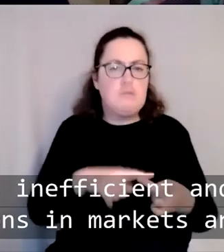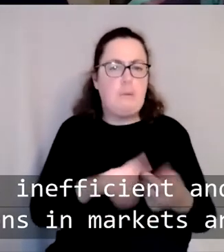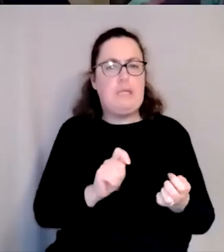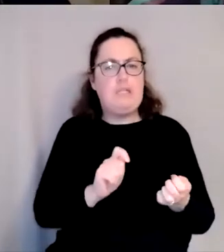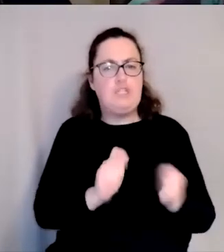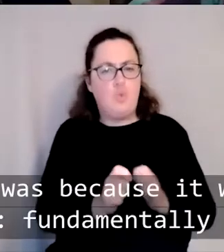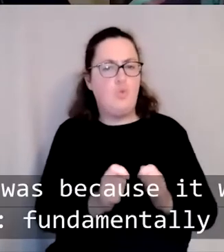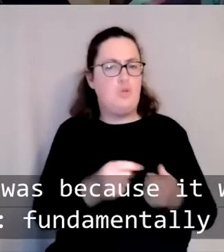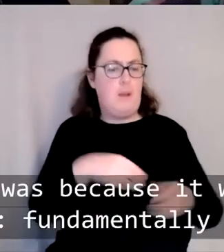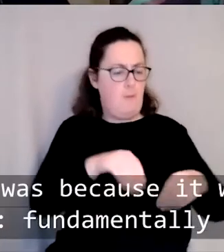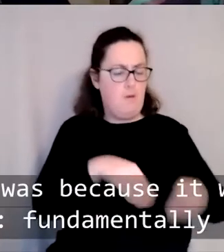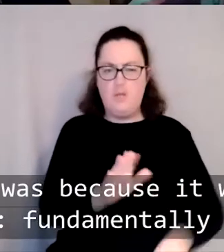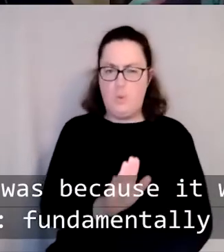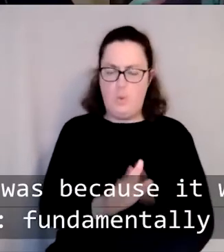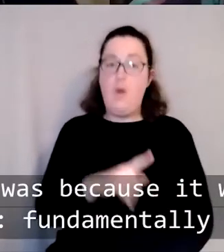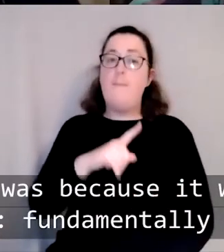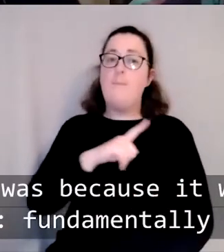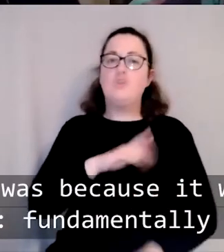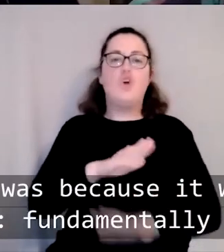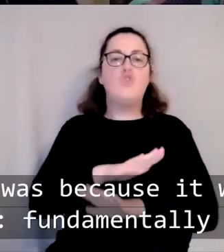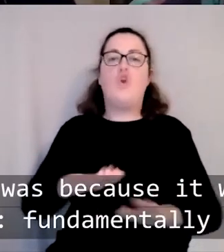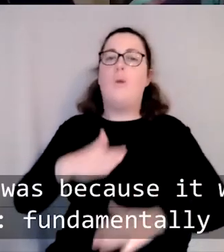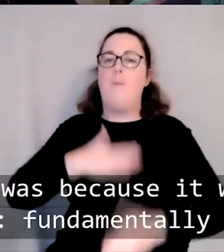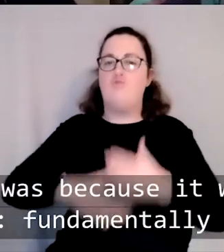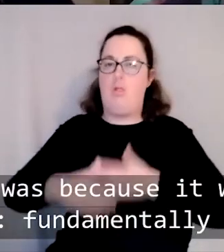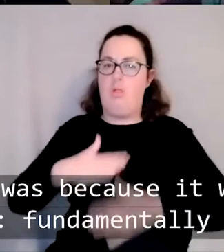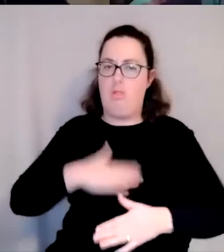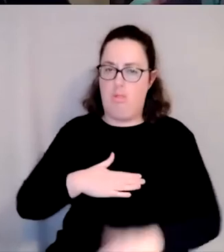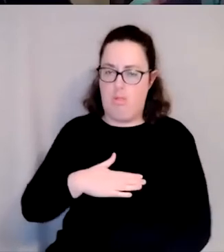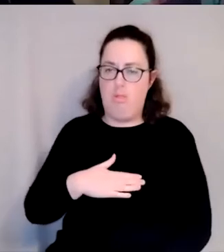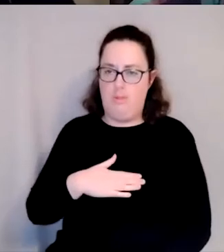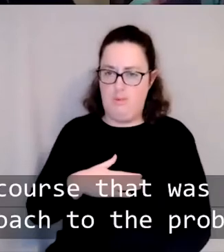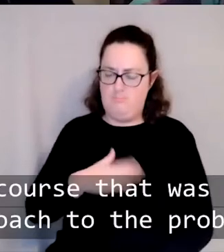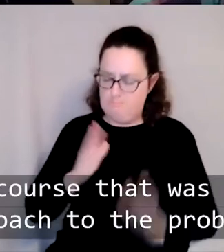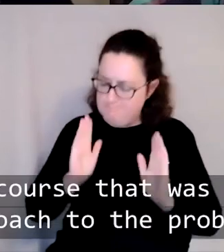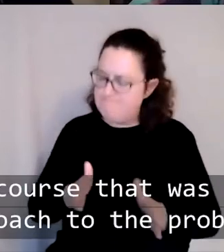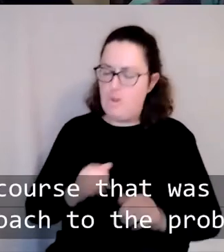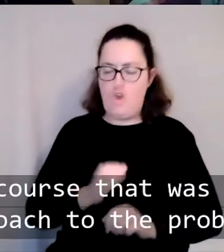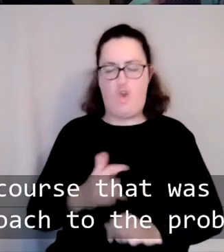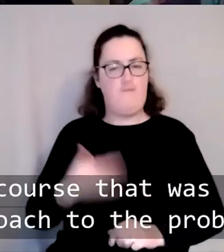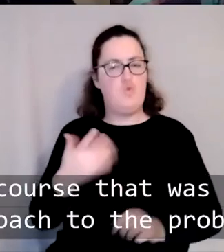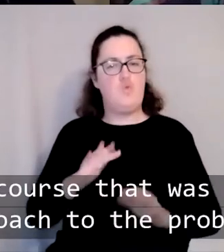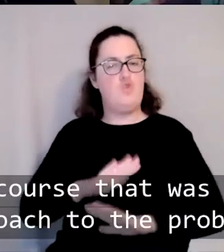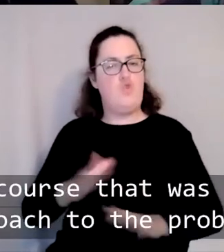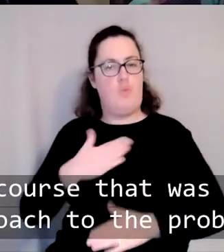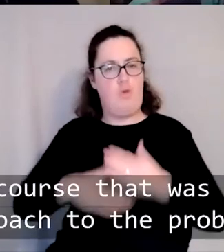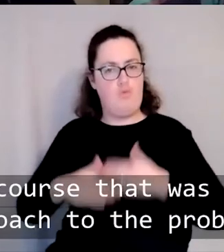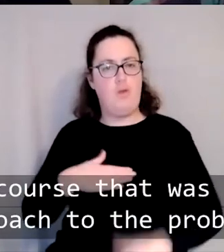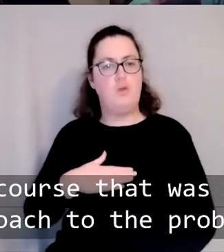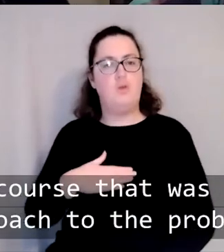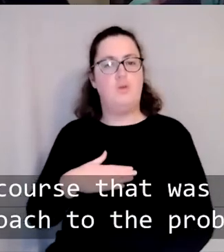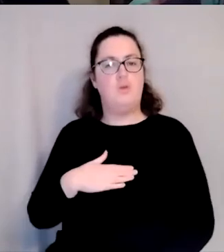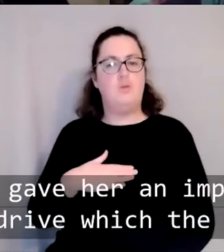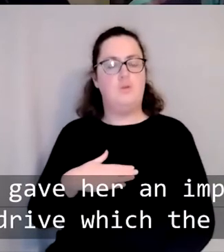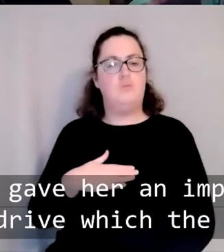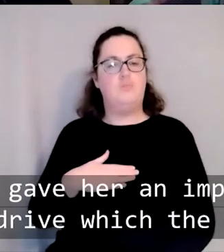markets and so on. It was because it was immoral, fundamentally immoral. And of course, that was Hayek's approach to